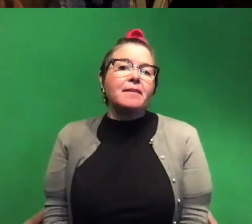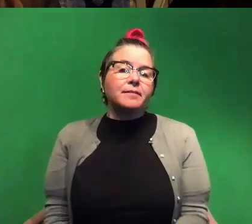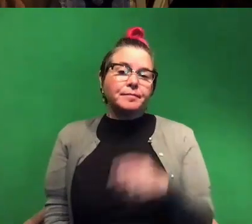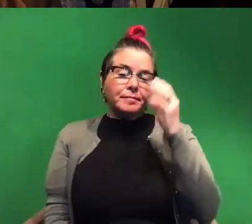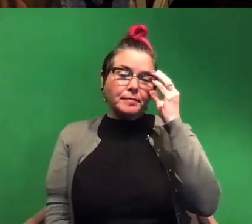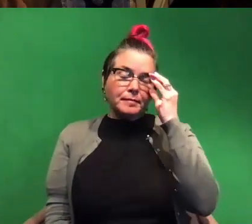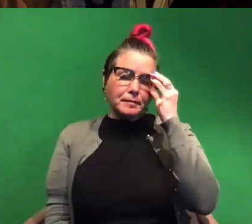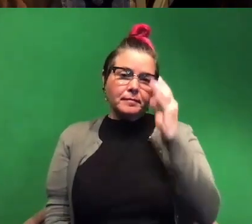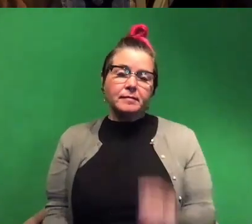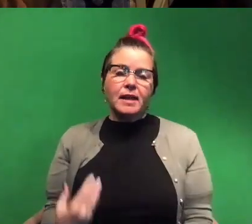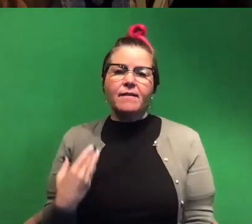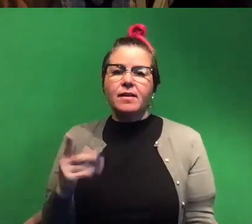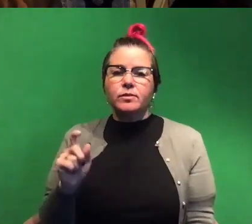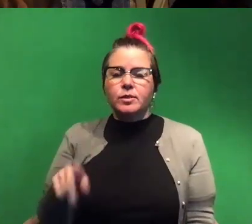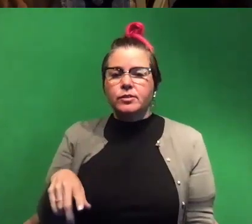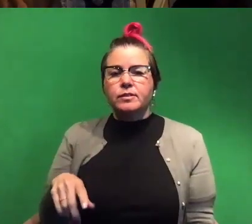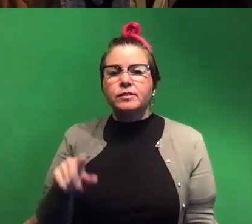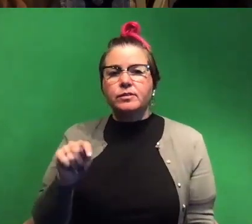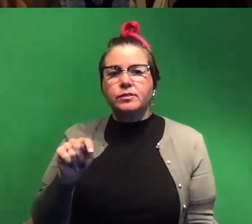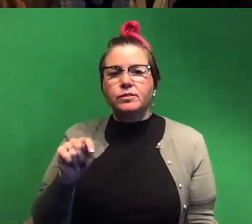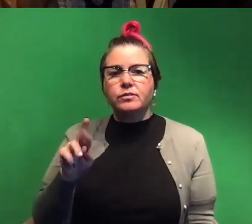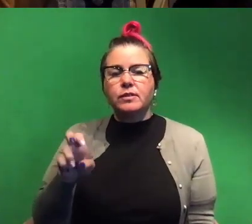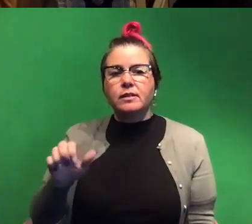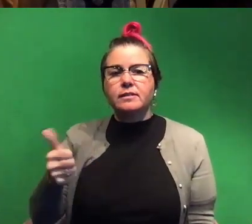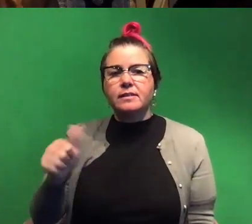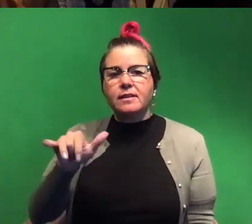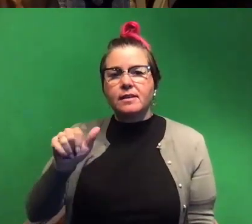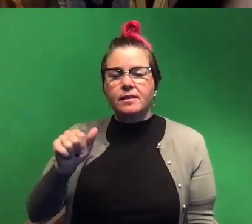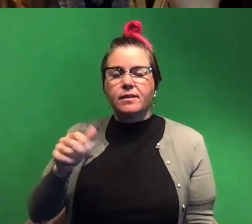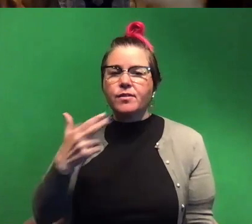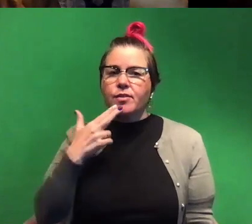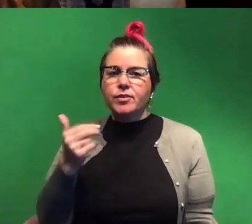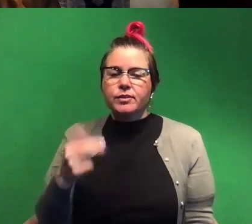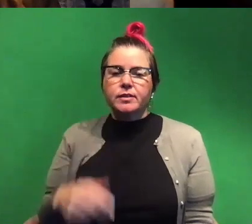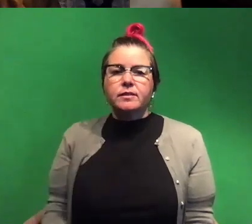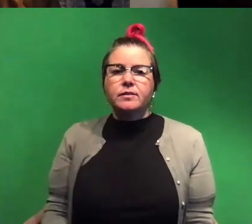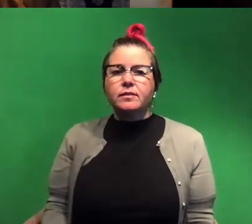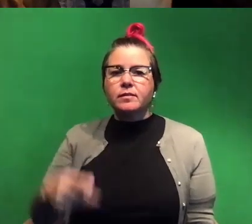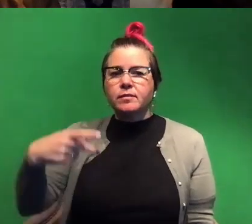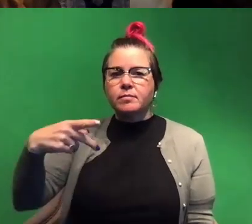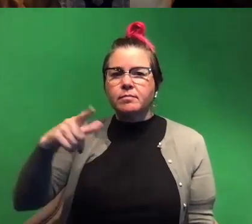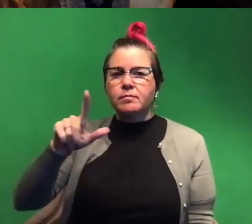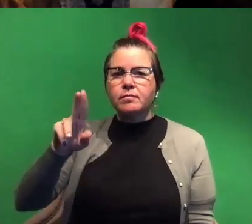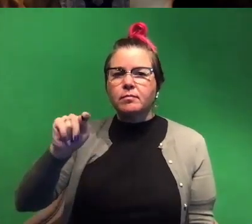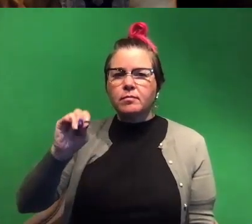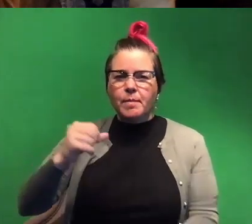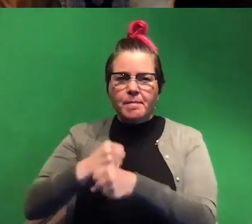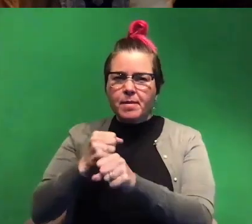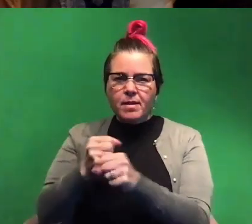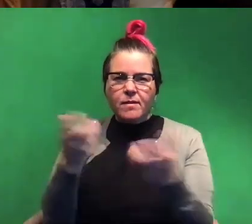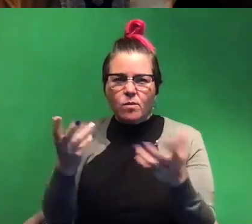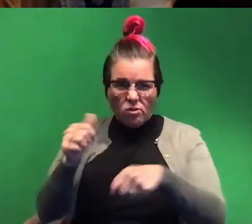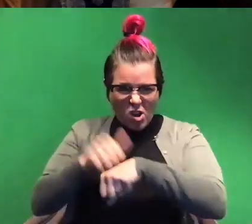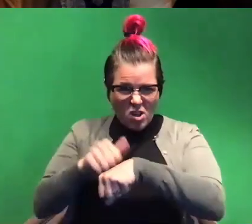next question is from Trey, age 10, and Yaya, age 13. What's Pluto made of? Do we know? Is it just